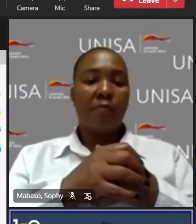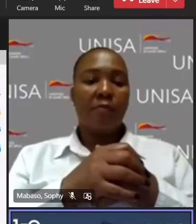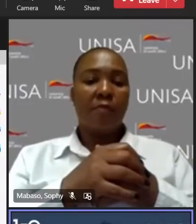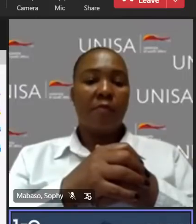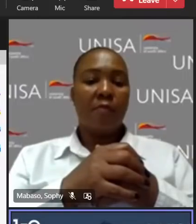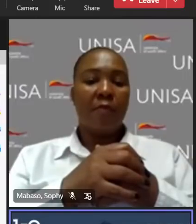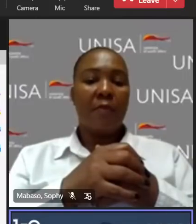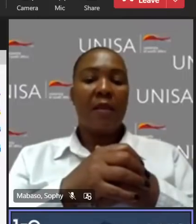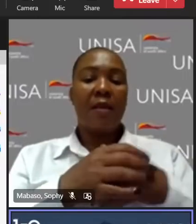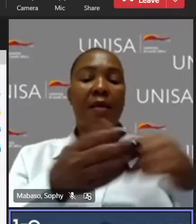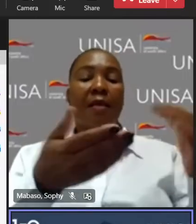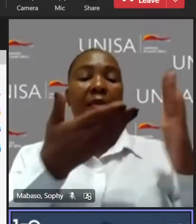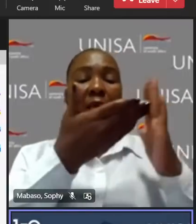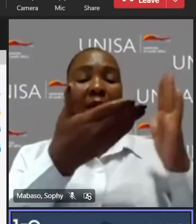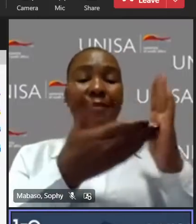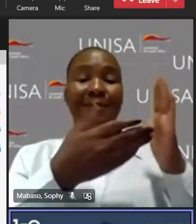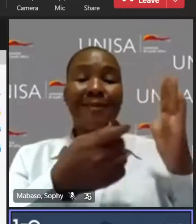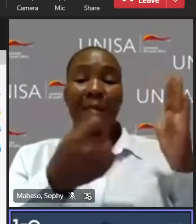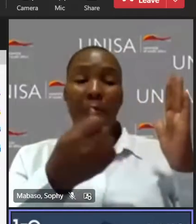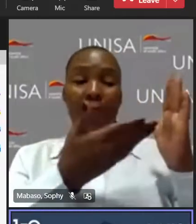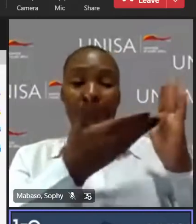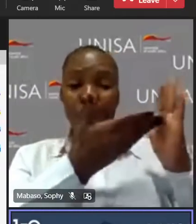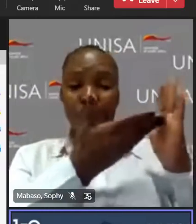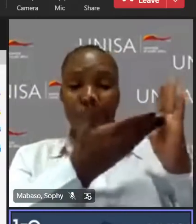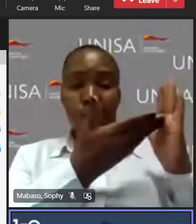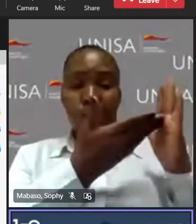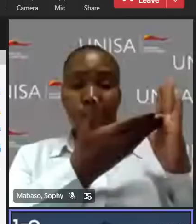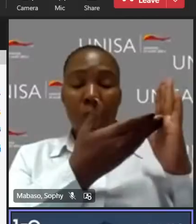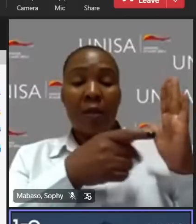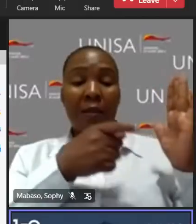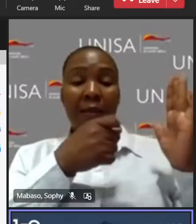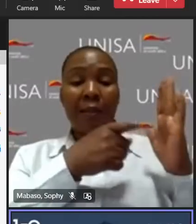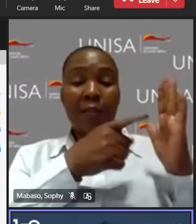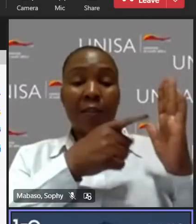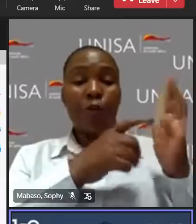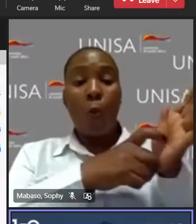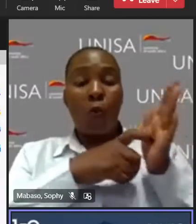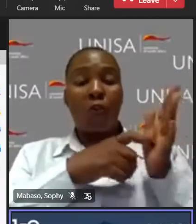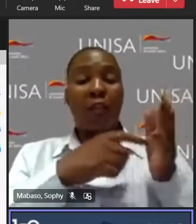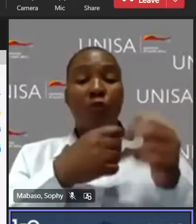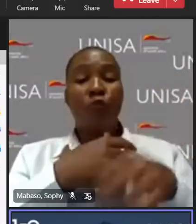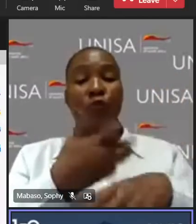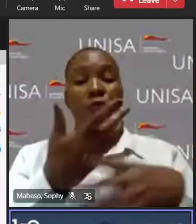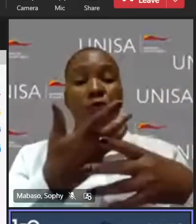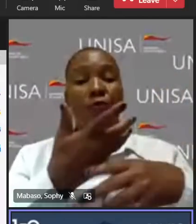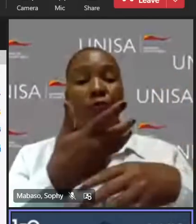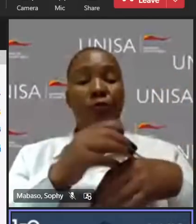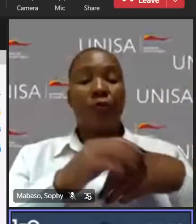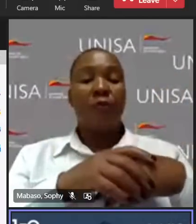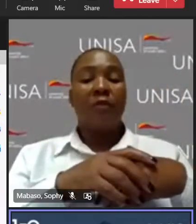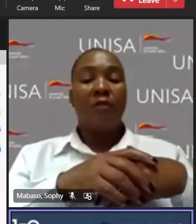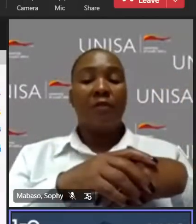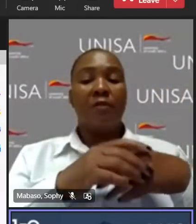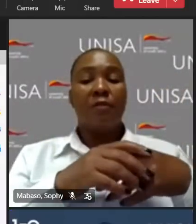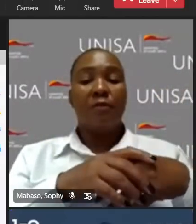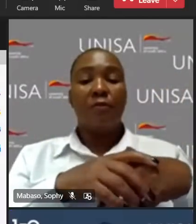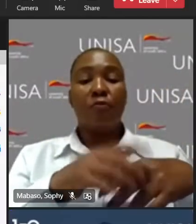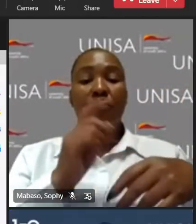amount on this account. So she doesn't owe the university. The university actually owes her. All